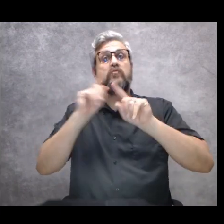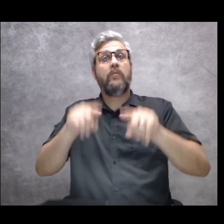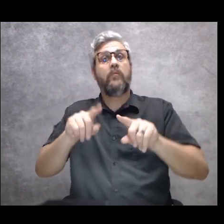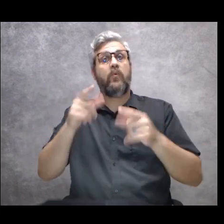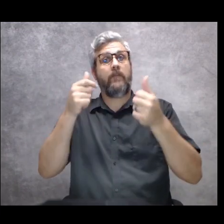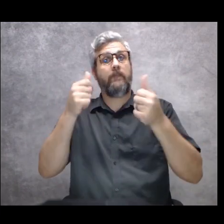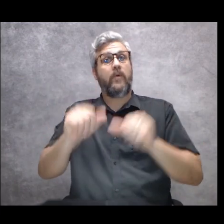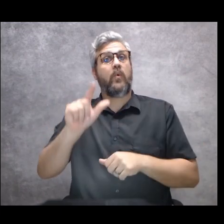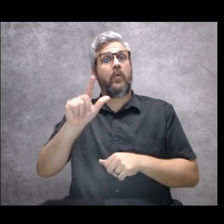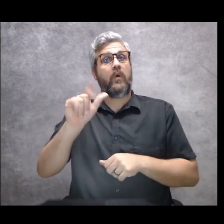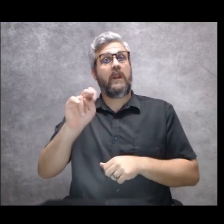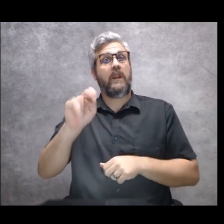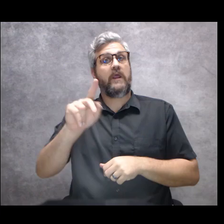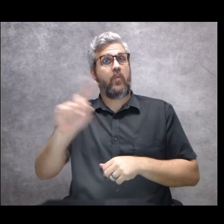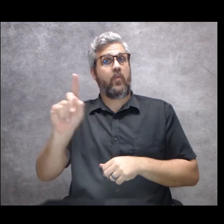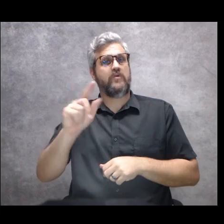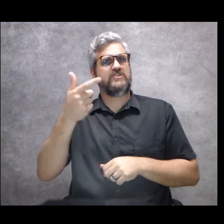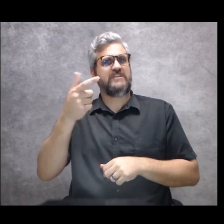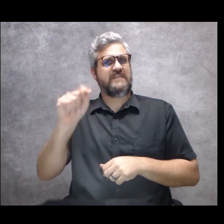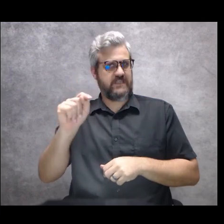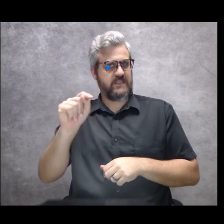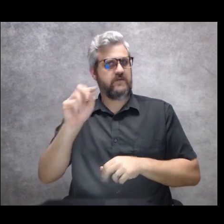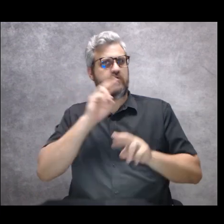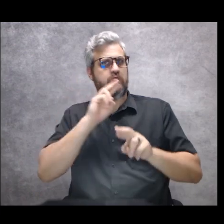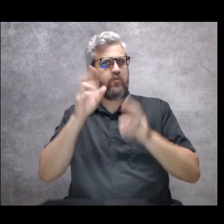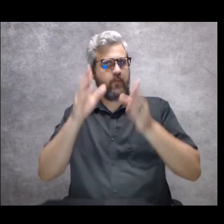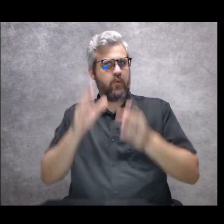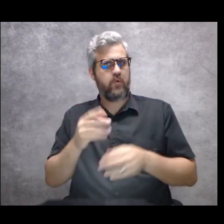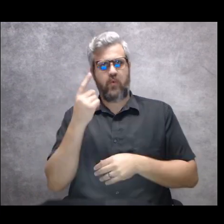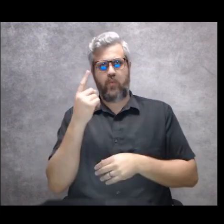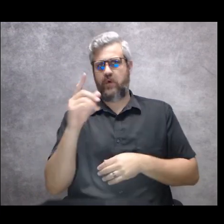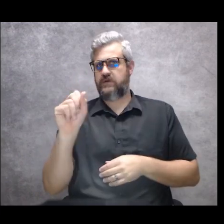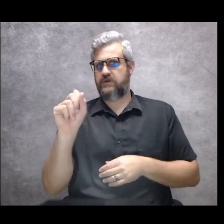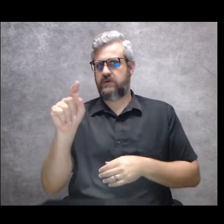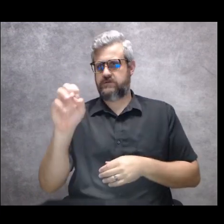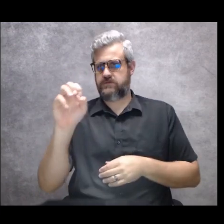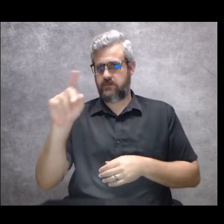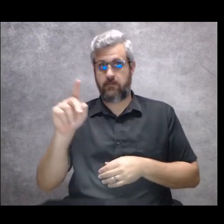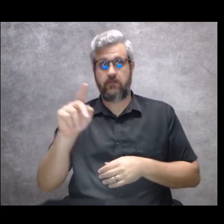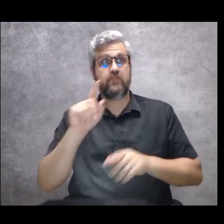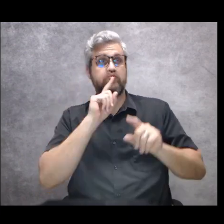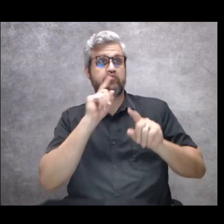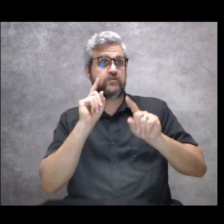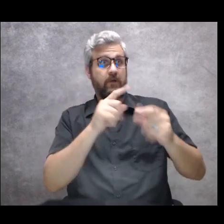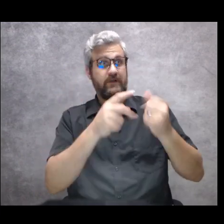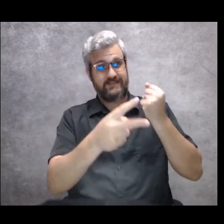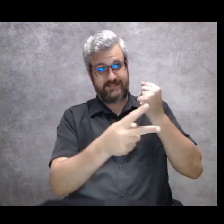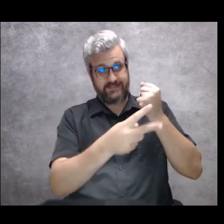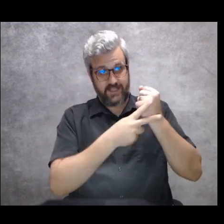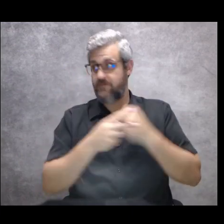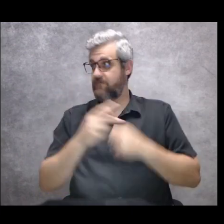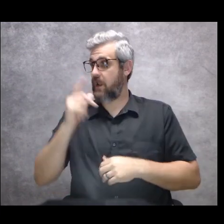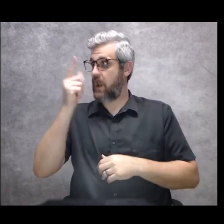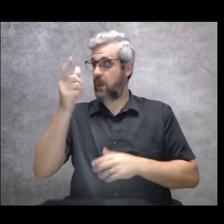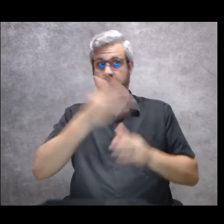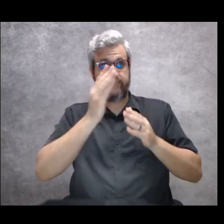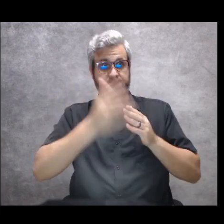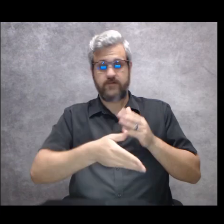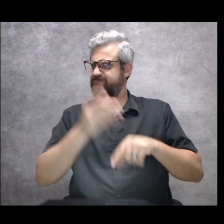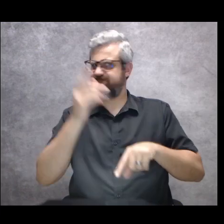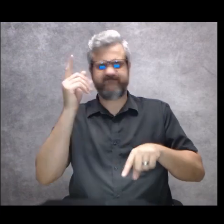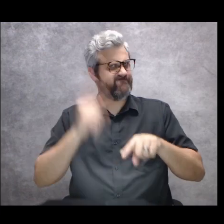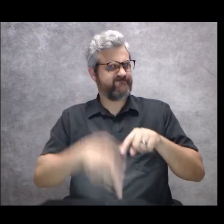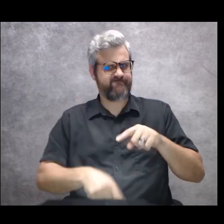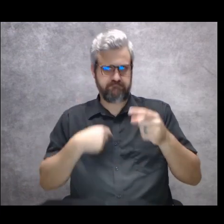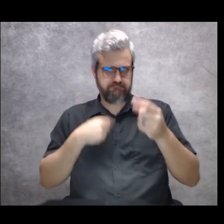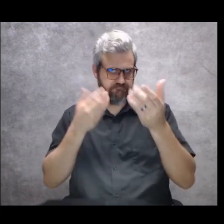the GT Coordinator One Stop. You cannot save responses and then go back and complete the reports. You may want